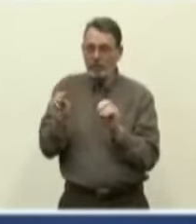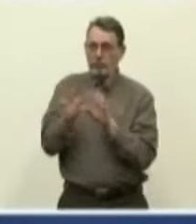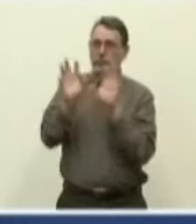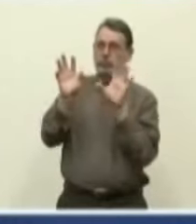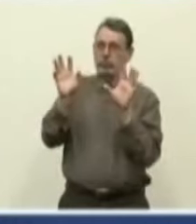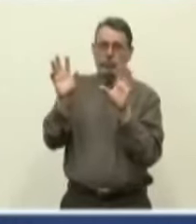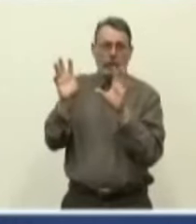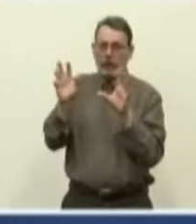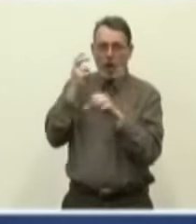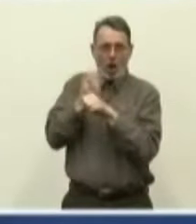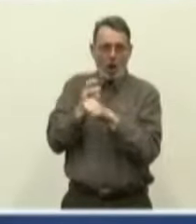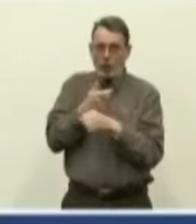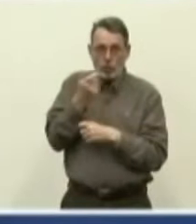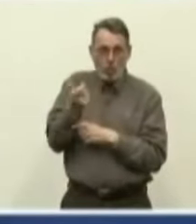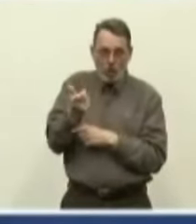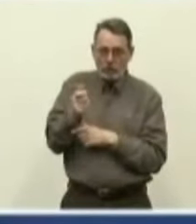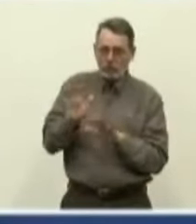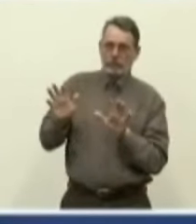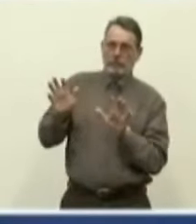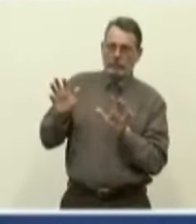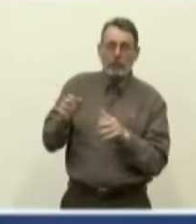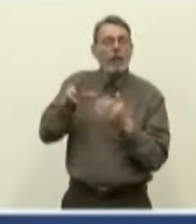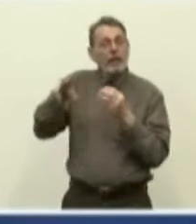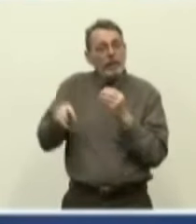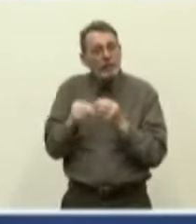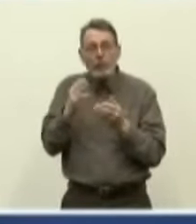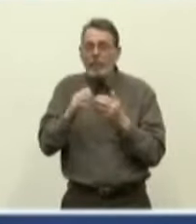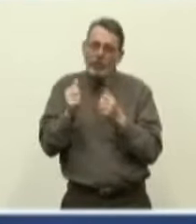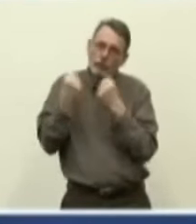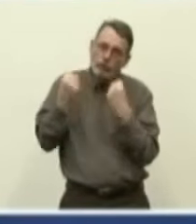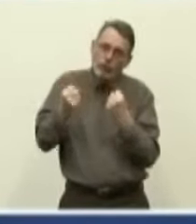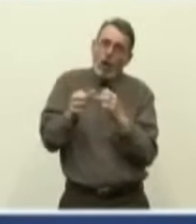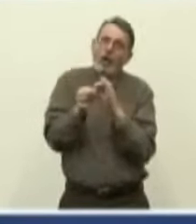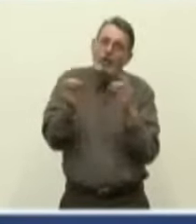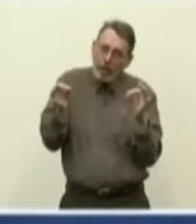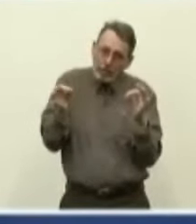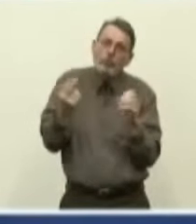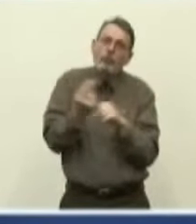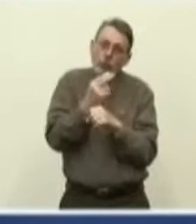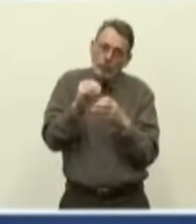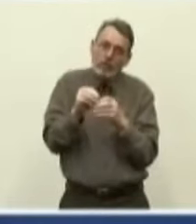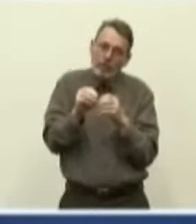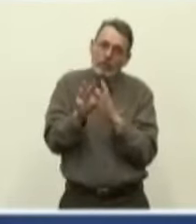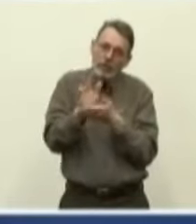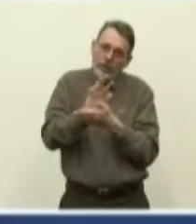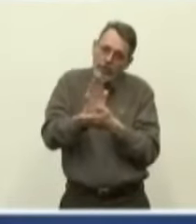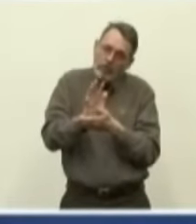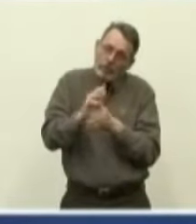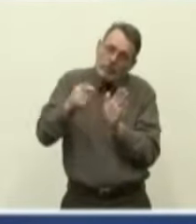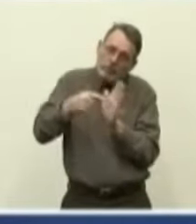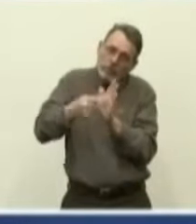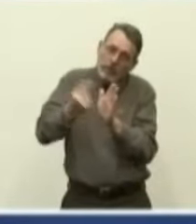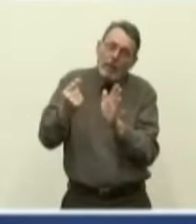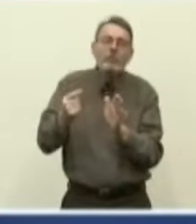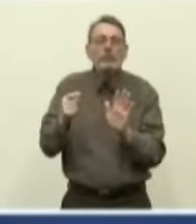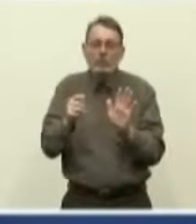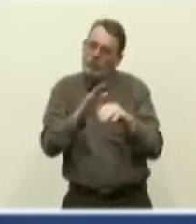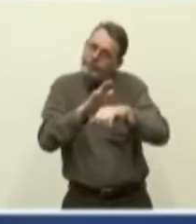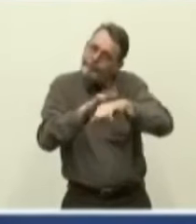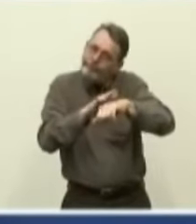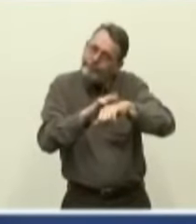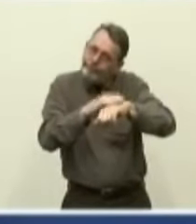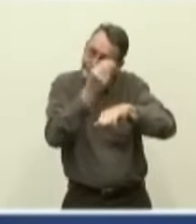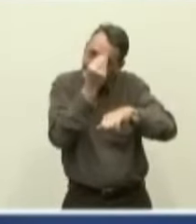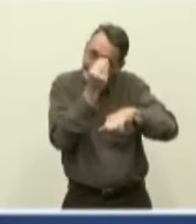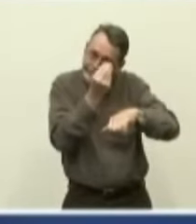watch. In addition, there may be strong language used in some of the videos. Viewer discretion is advised,